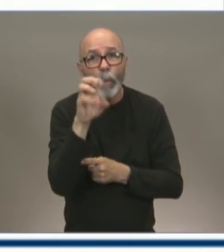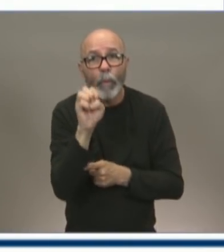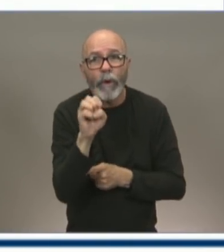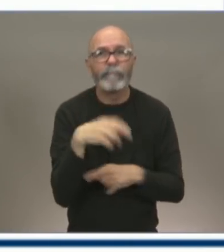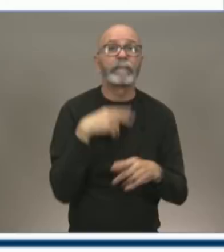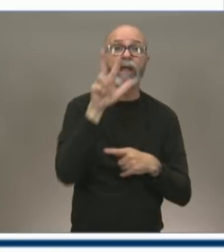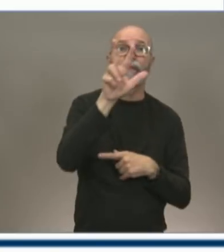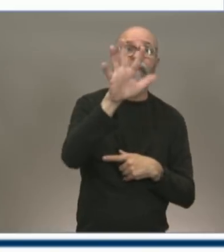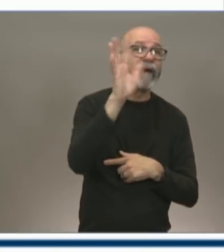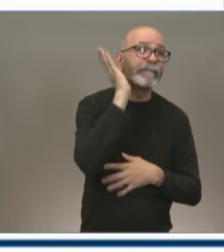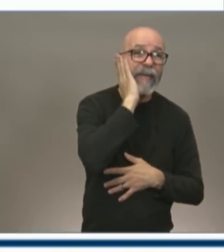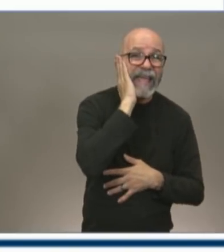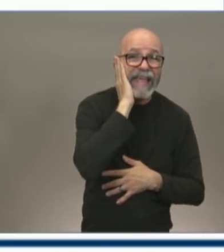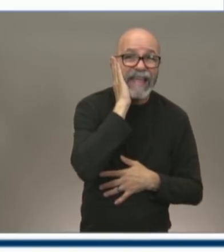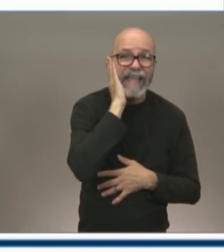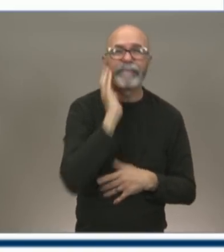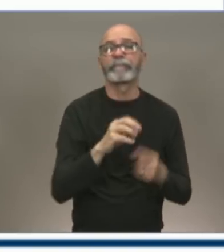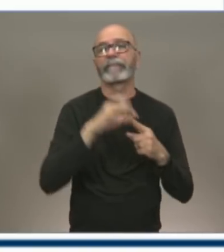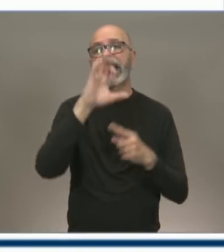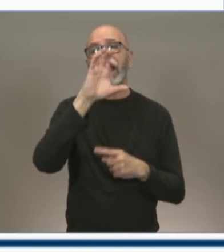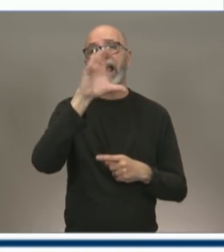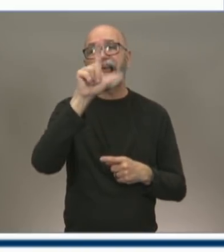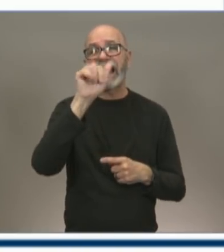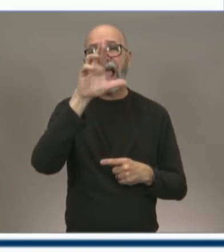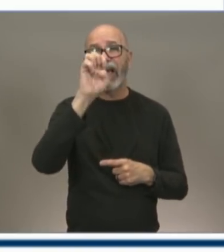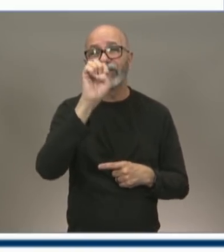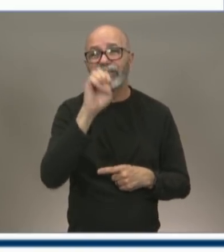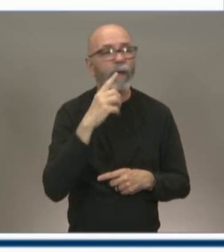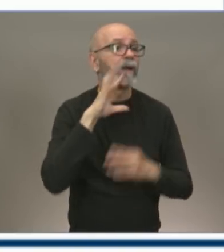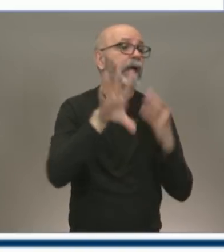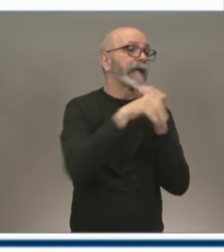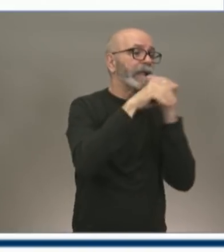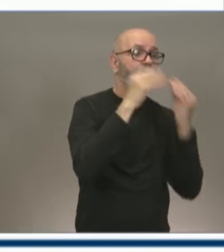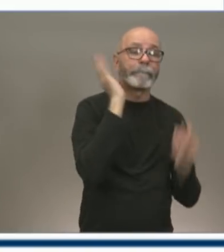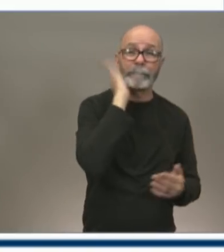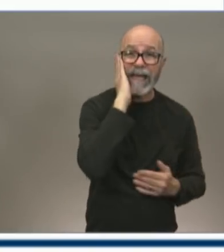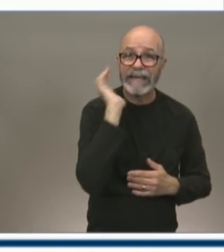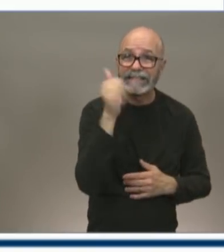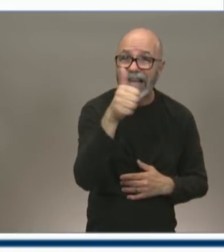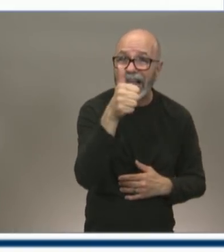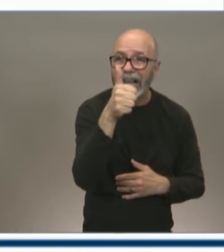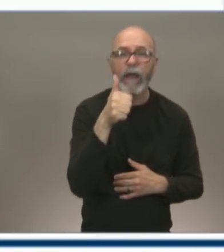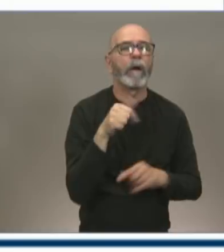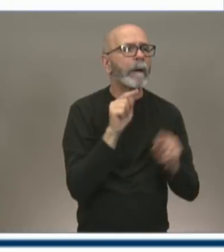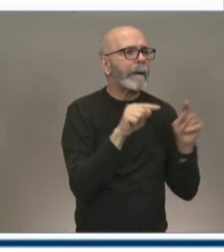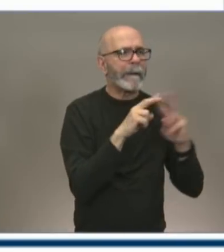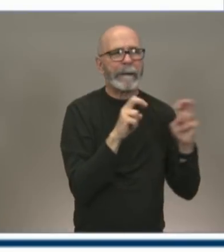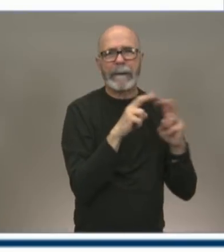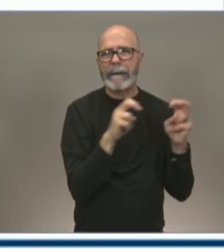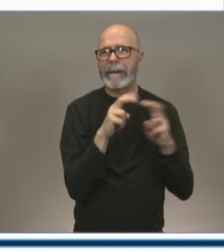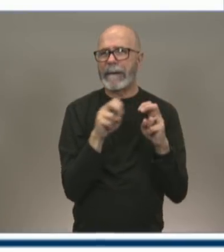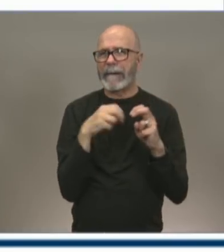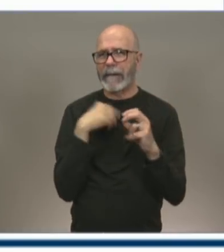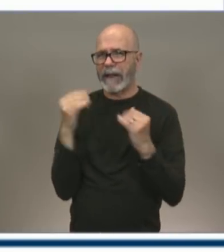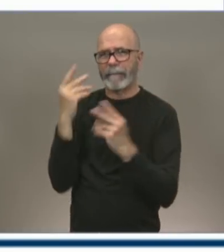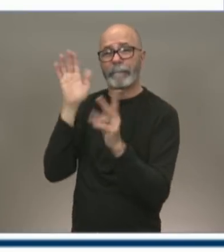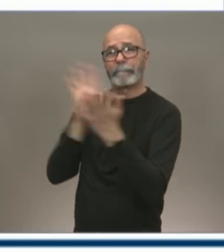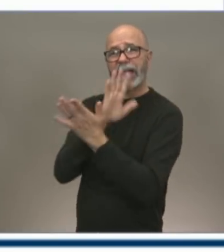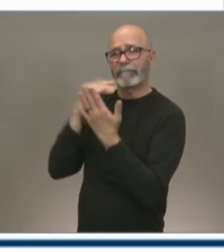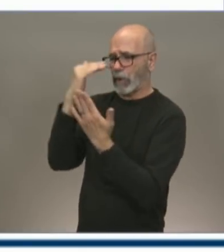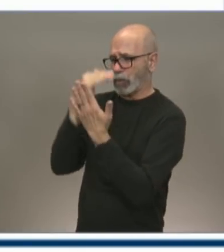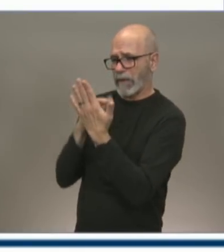in Clare when we looked at the replacement of those facilities, and then we looked around the people on the wait list. What does that look like? How do we add? And so